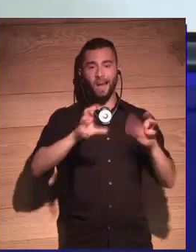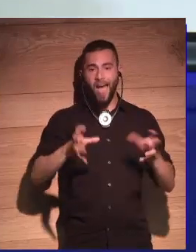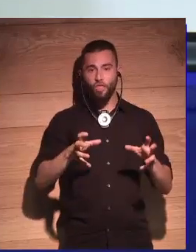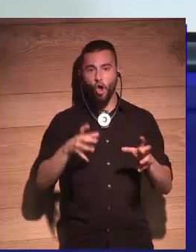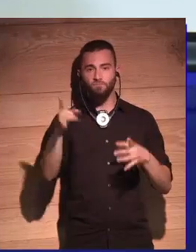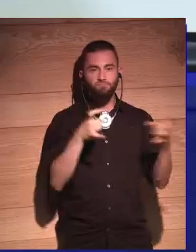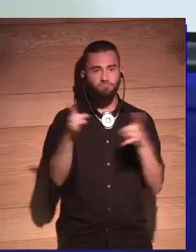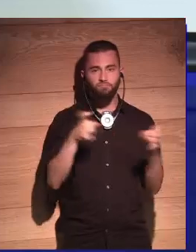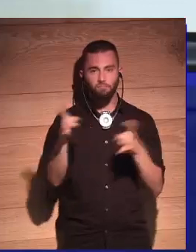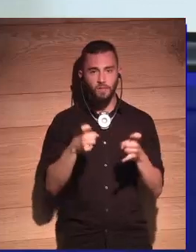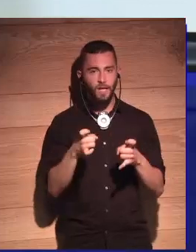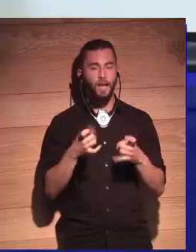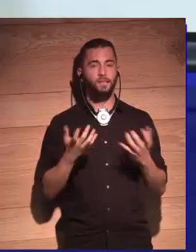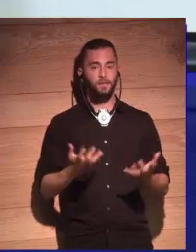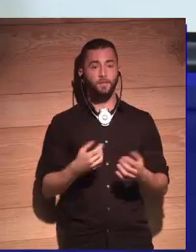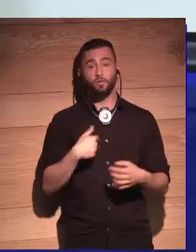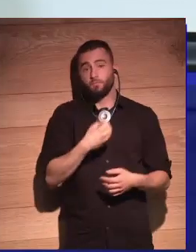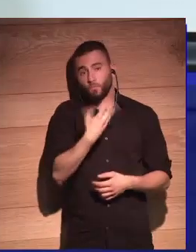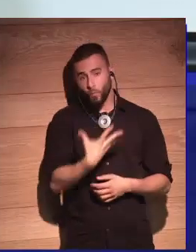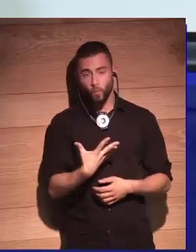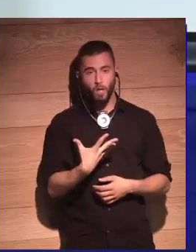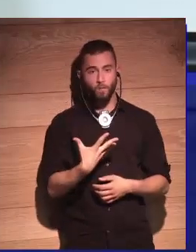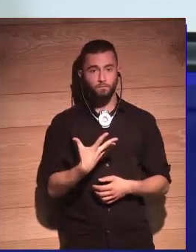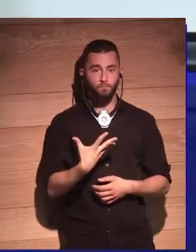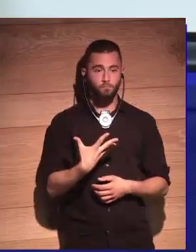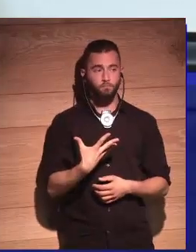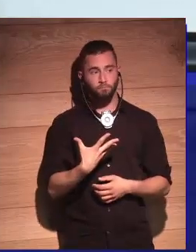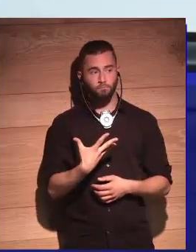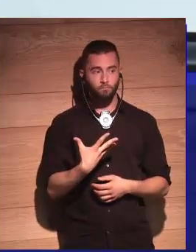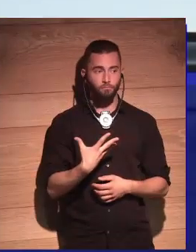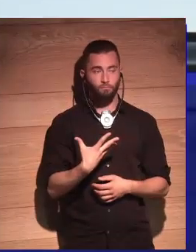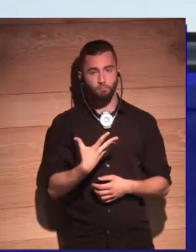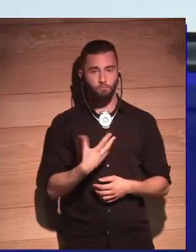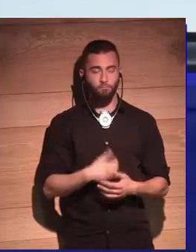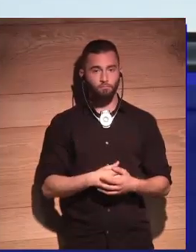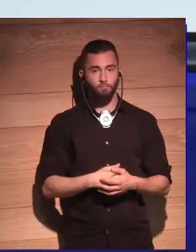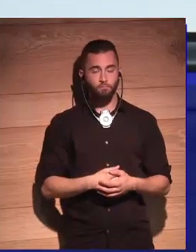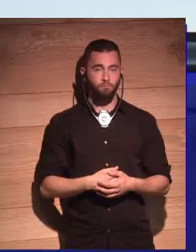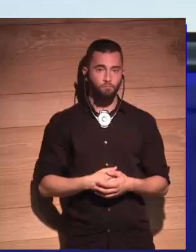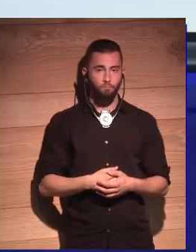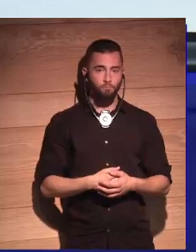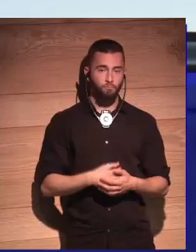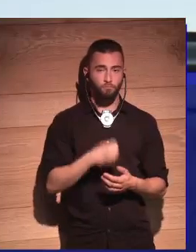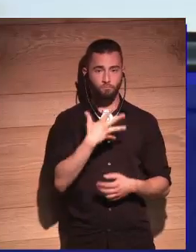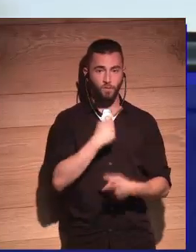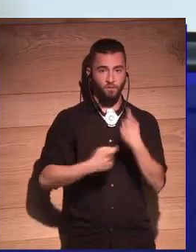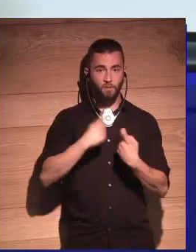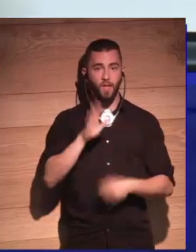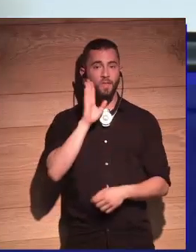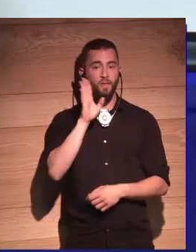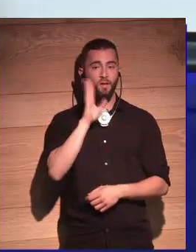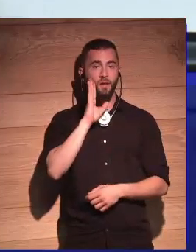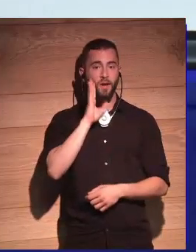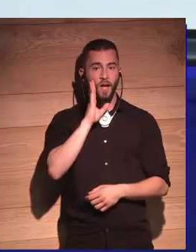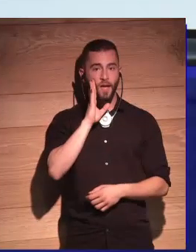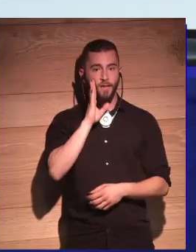So some of this stuff is obviously, a lot of this stuff is encrypted, which protects